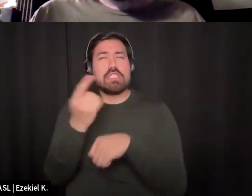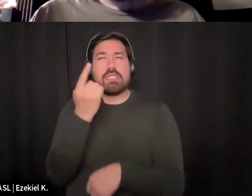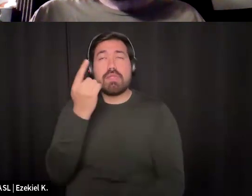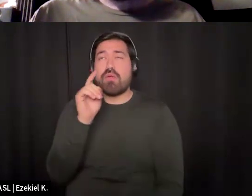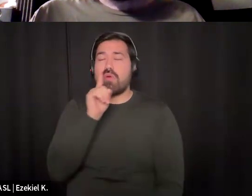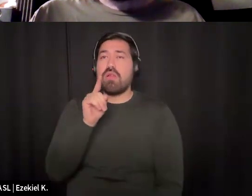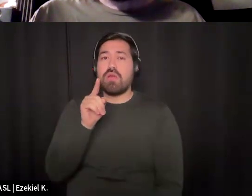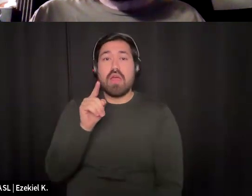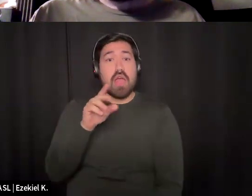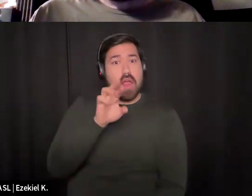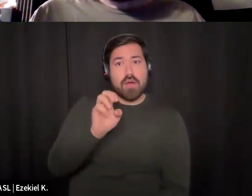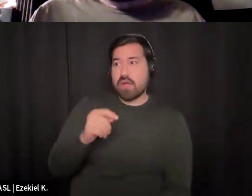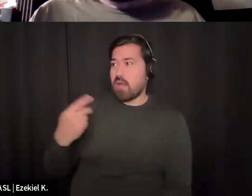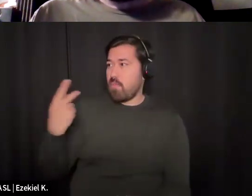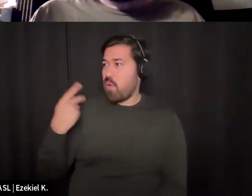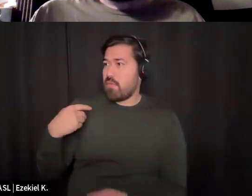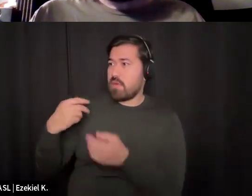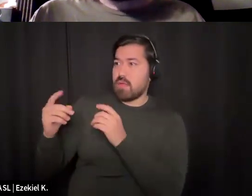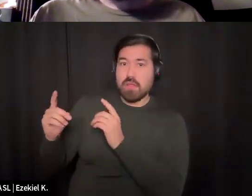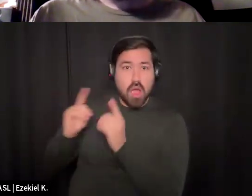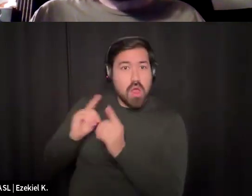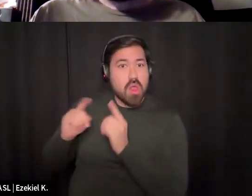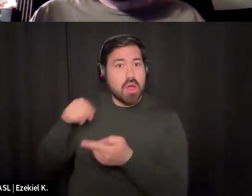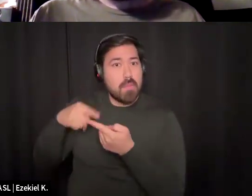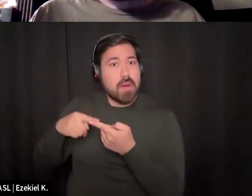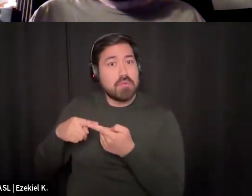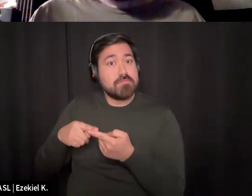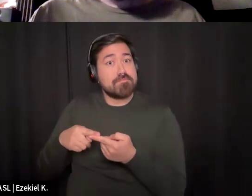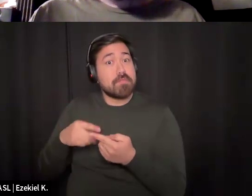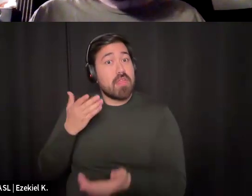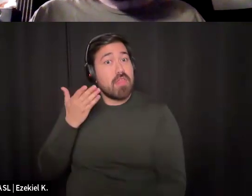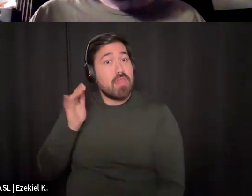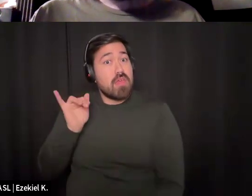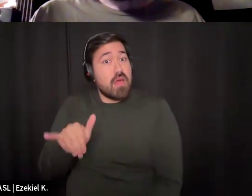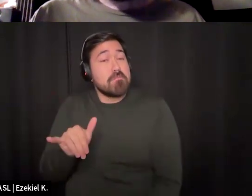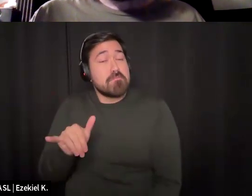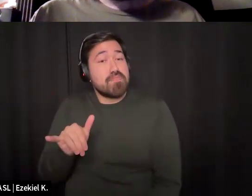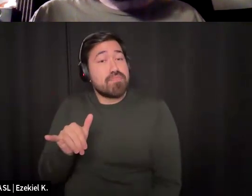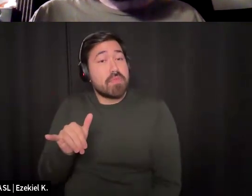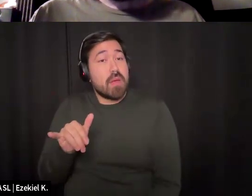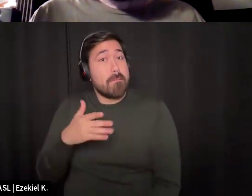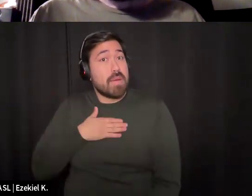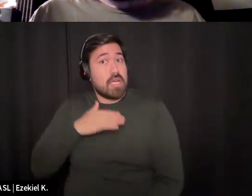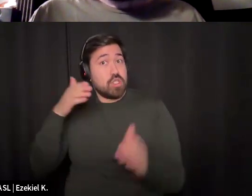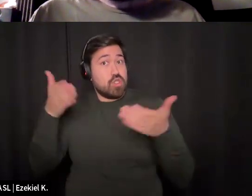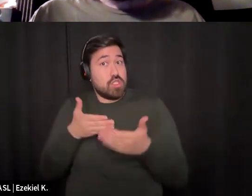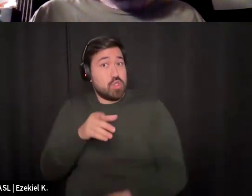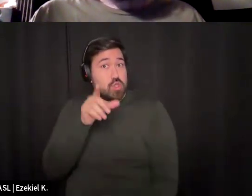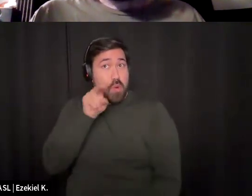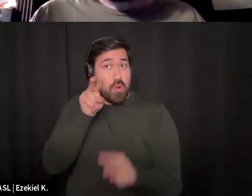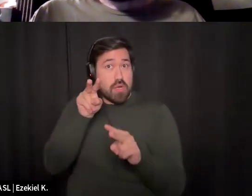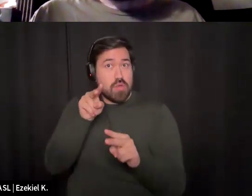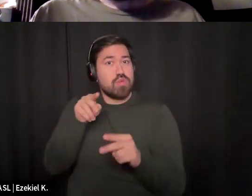actually Eric and I have talked about in conversations before, which is that, my introduction to birding was